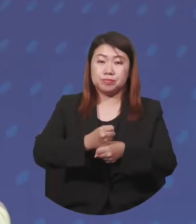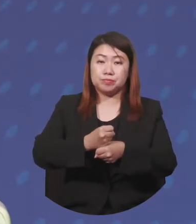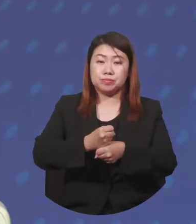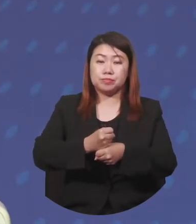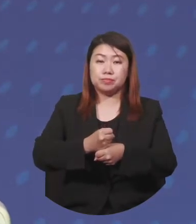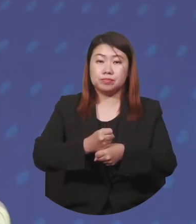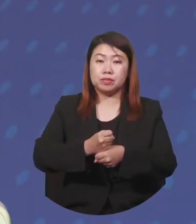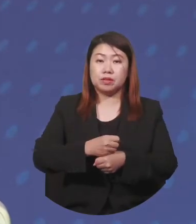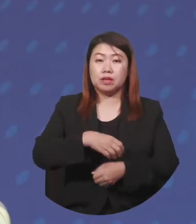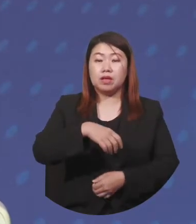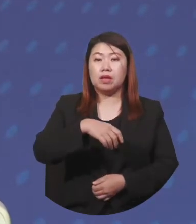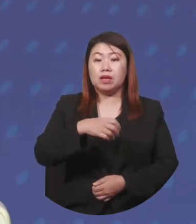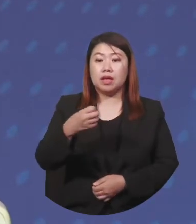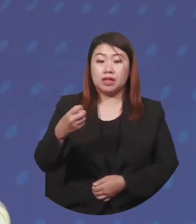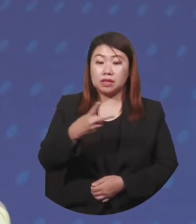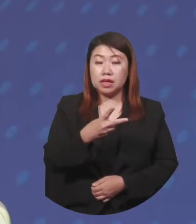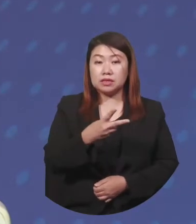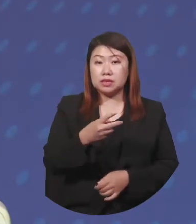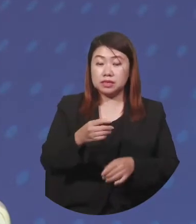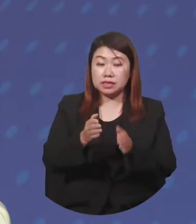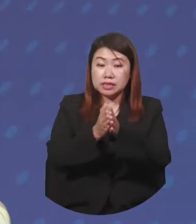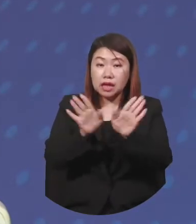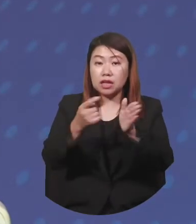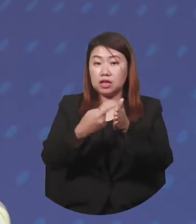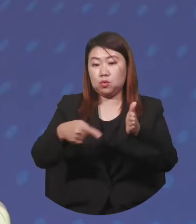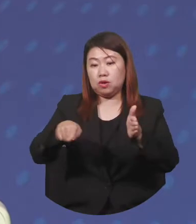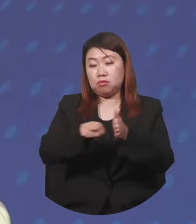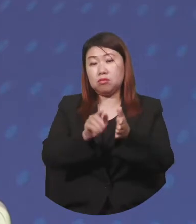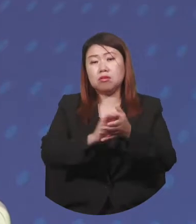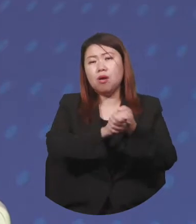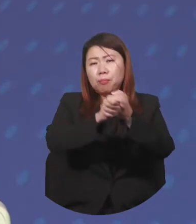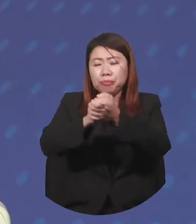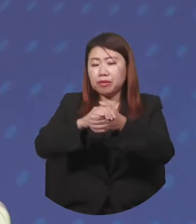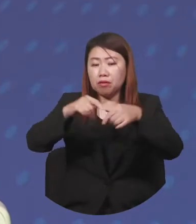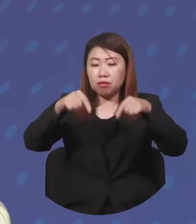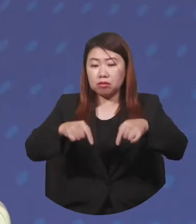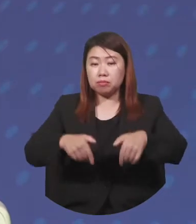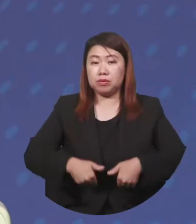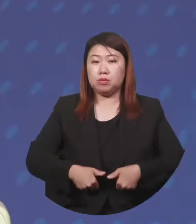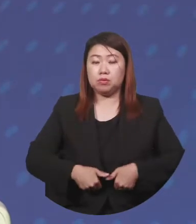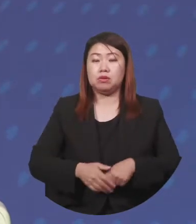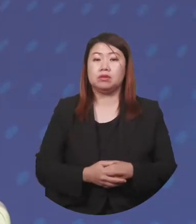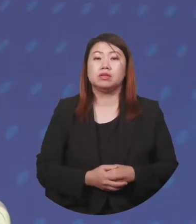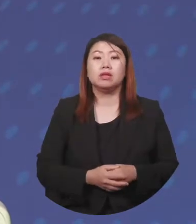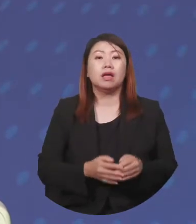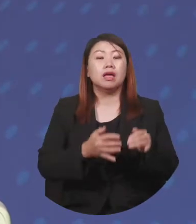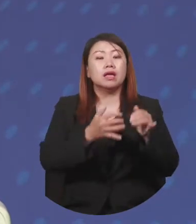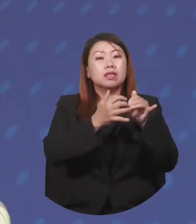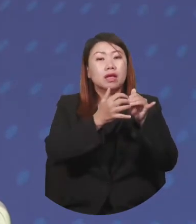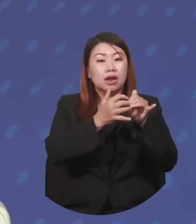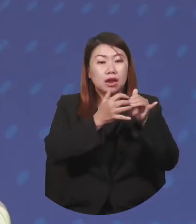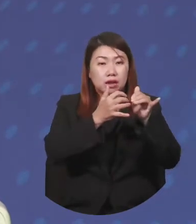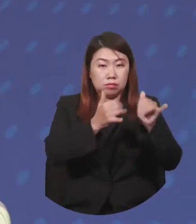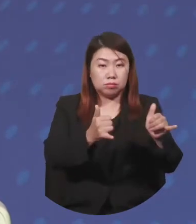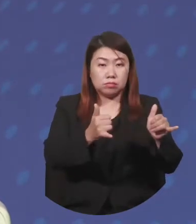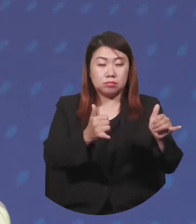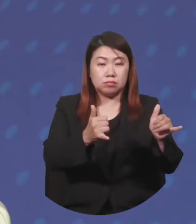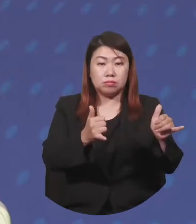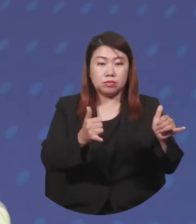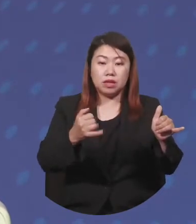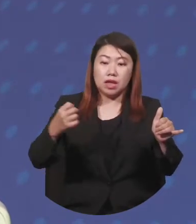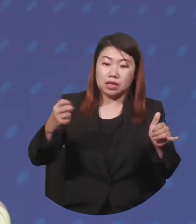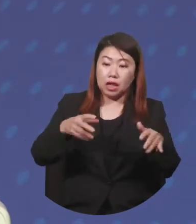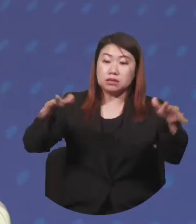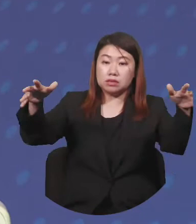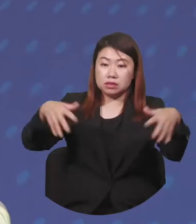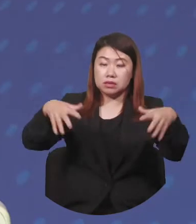And how do we get everyone to the table? We need a sense of urgency, and we have the